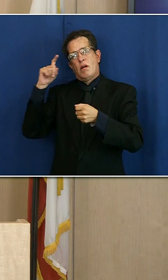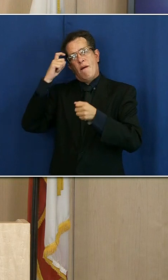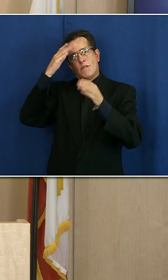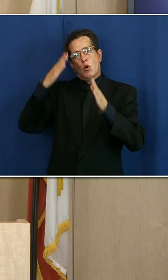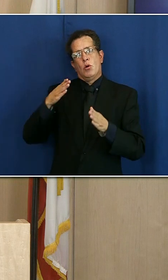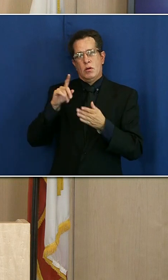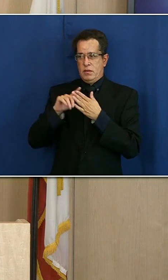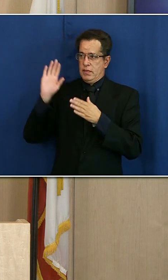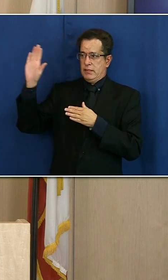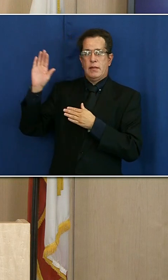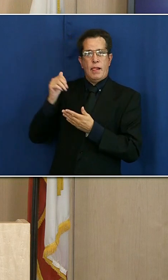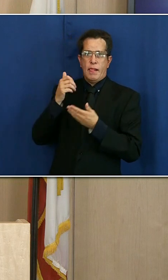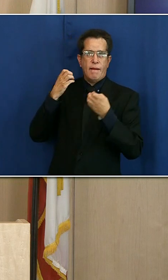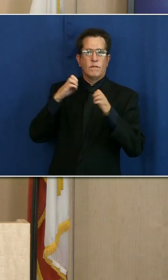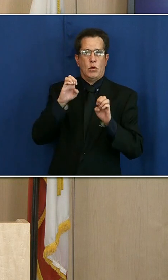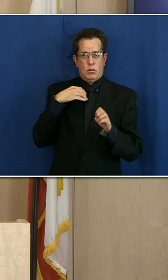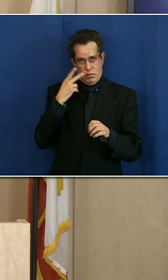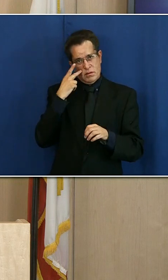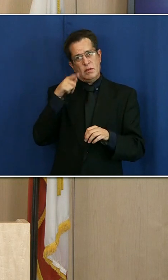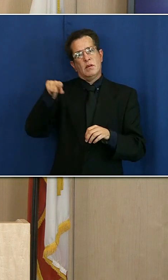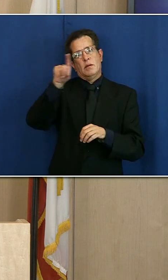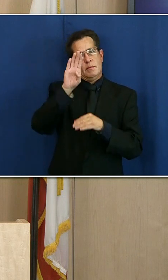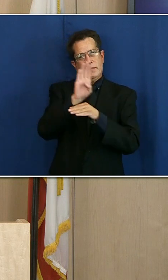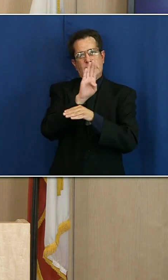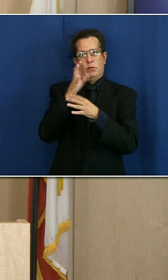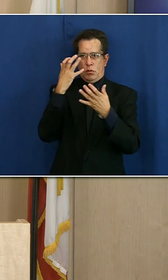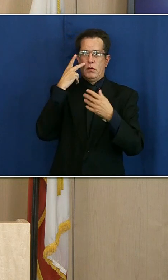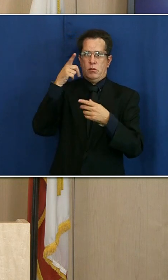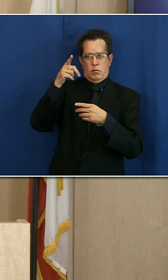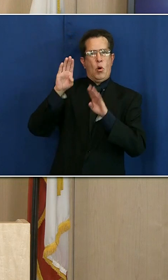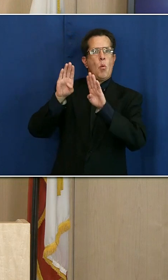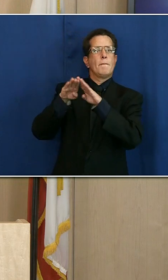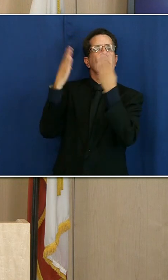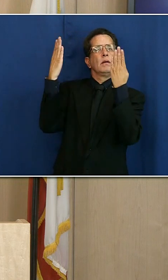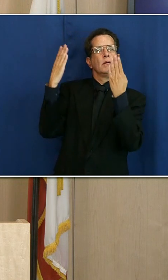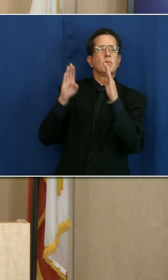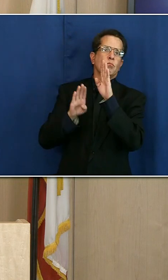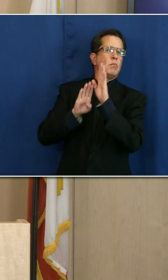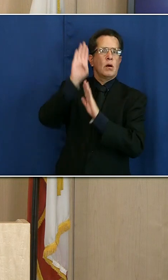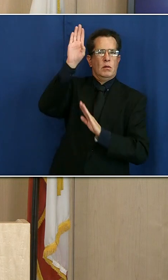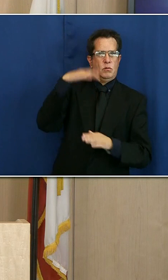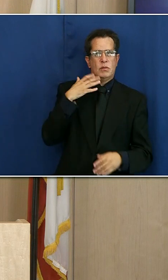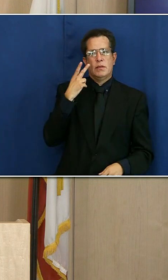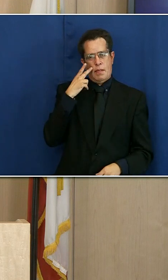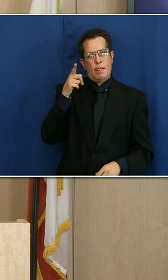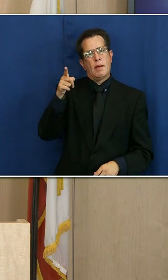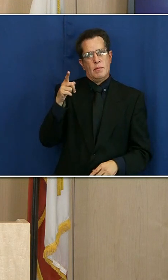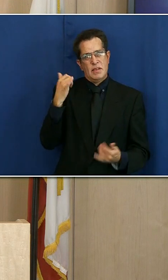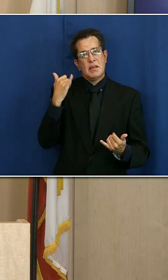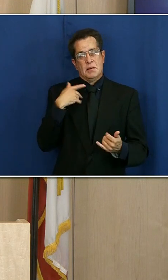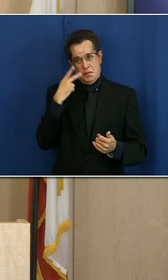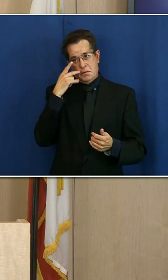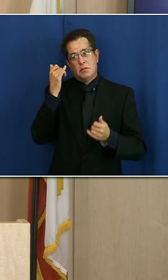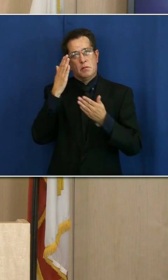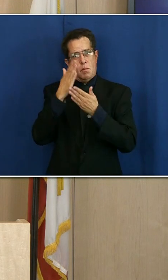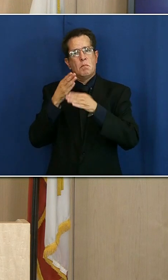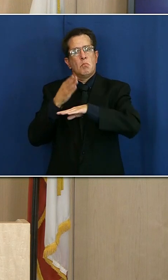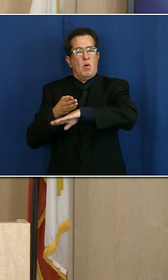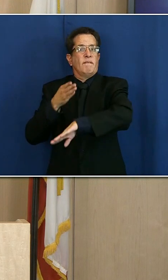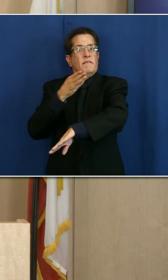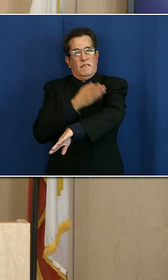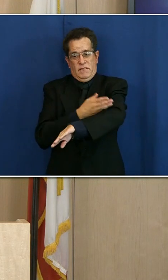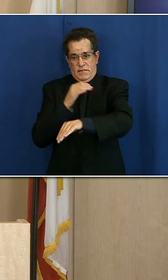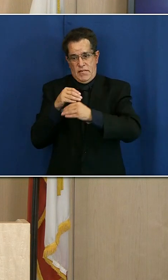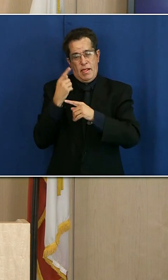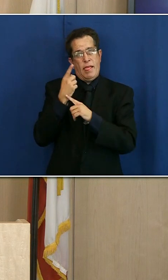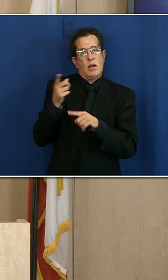I obviously want to see businesses open up as quickly as we can. I think we've seen some encouraging changes just within the last